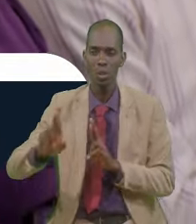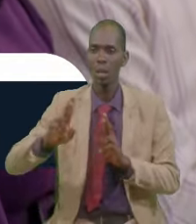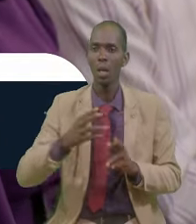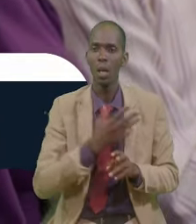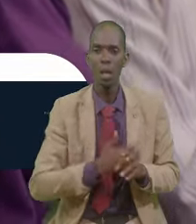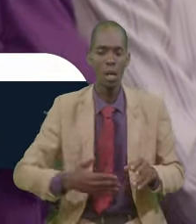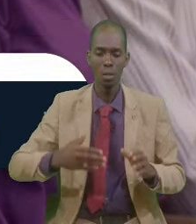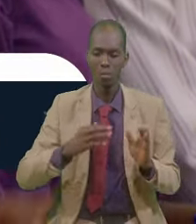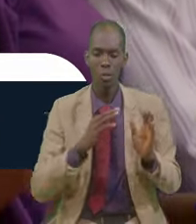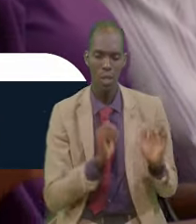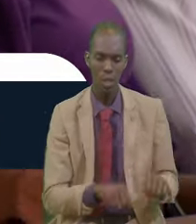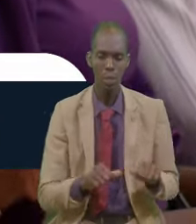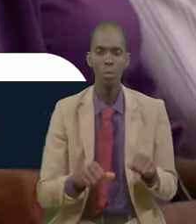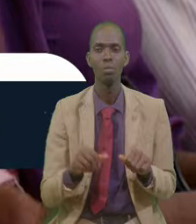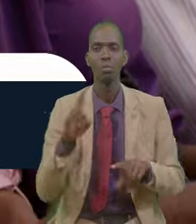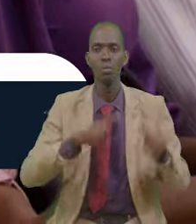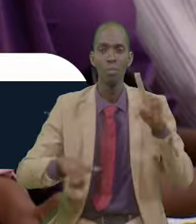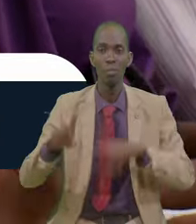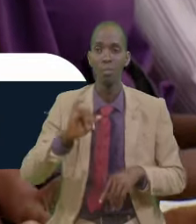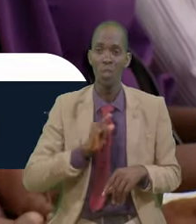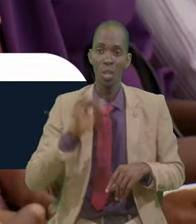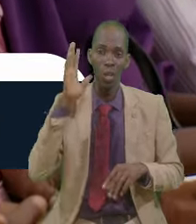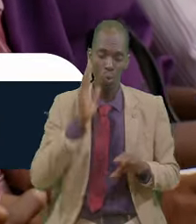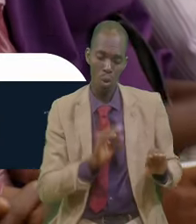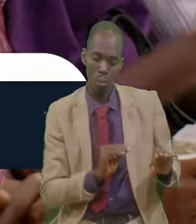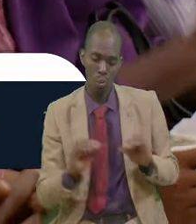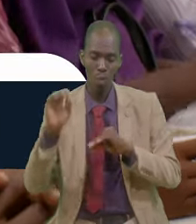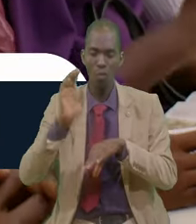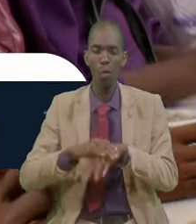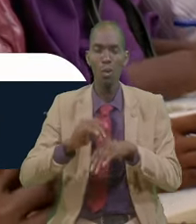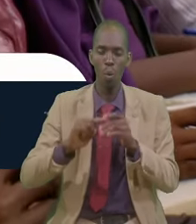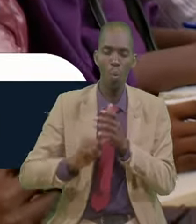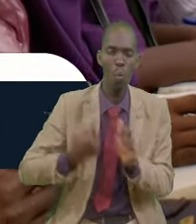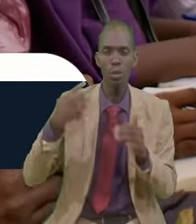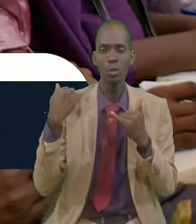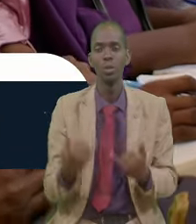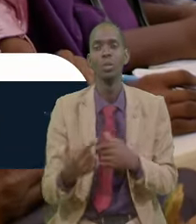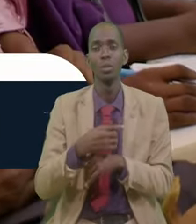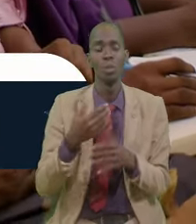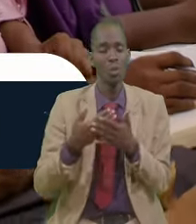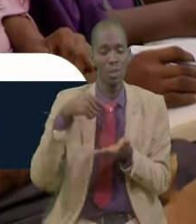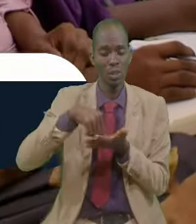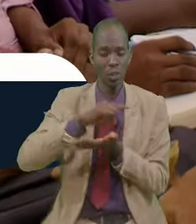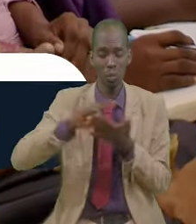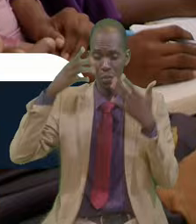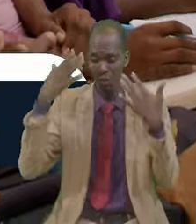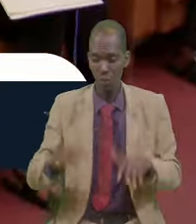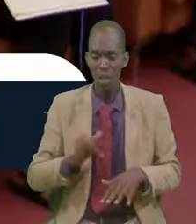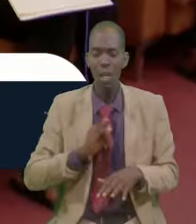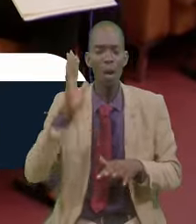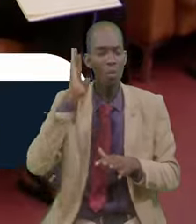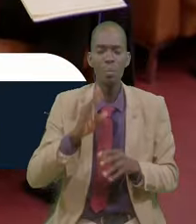able. I will go up at once today. Even before this week runs out, I'm going to